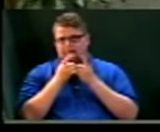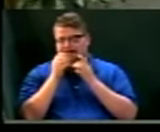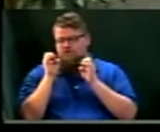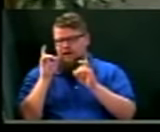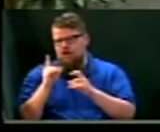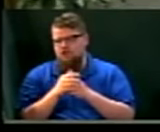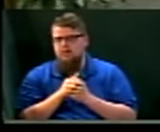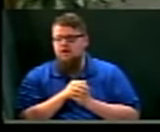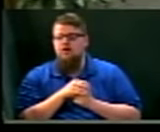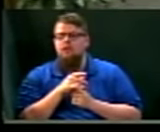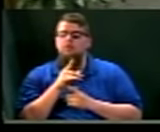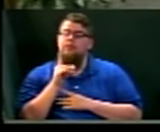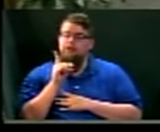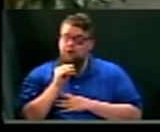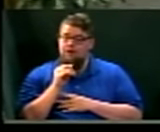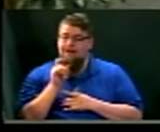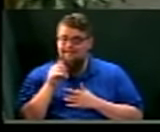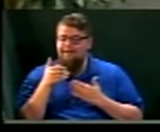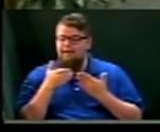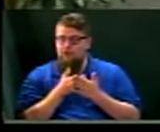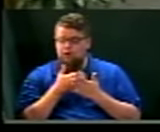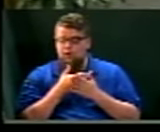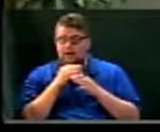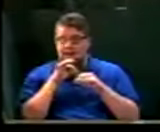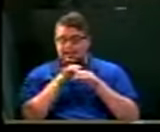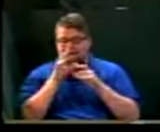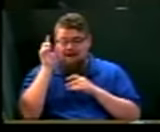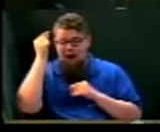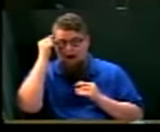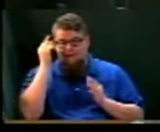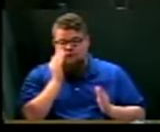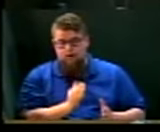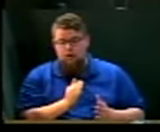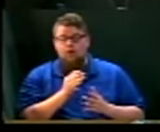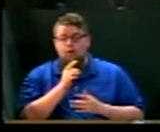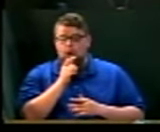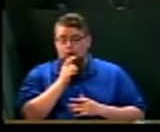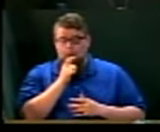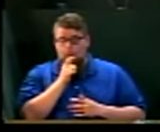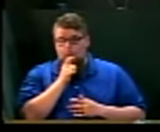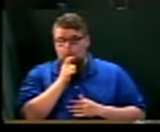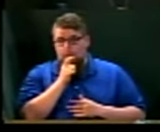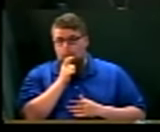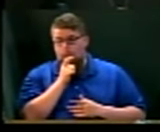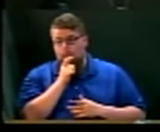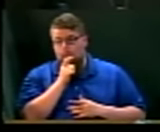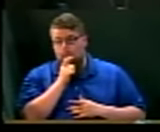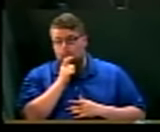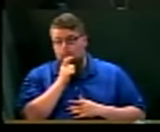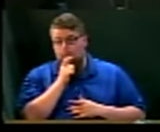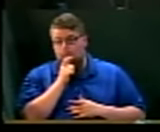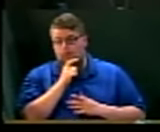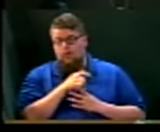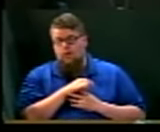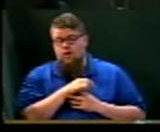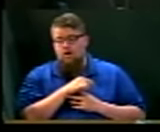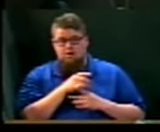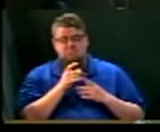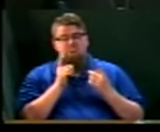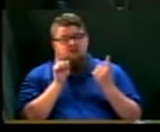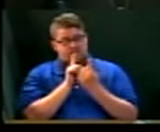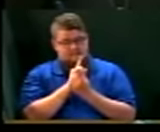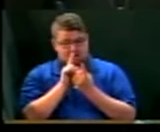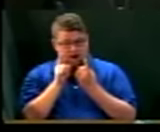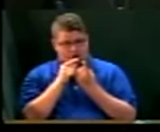a newly, well, we will have a newly elected governor who has, the ones I've talked to, hope to